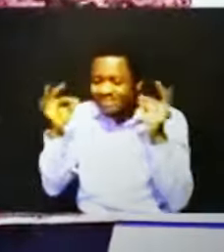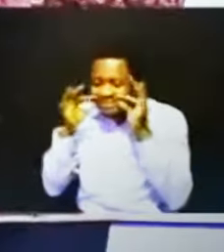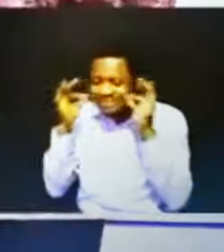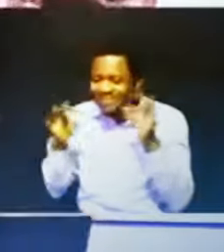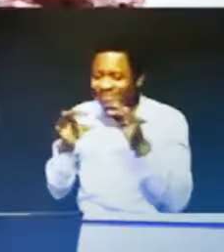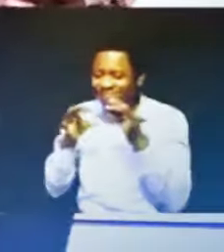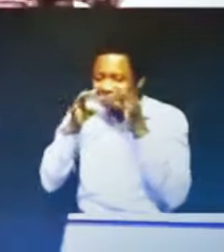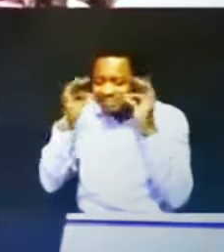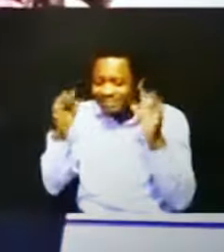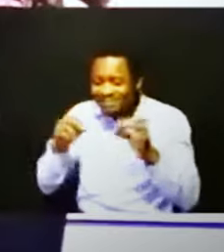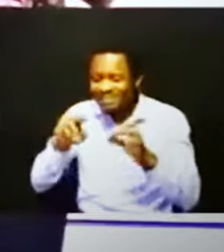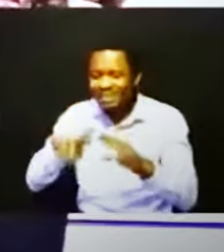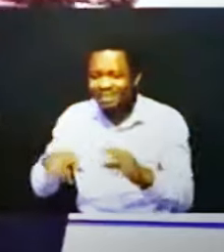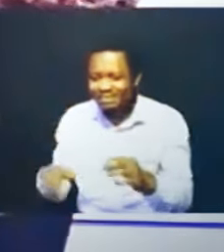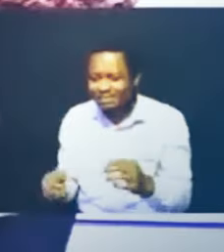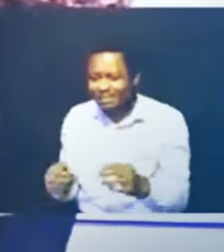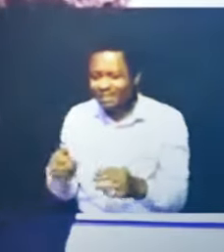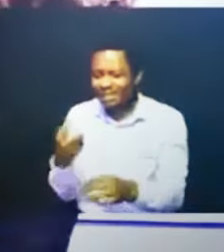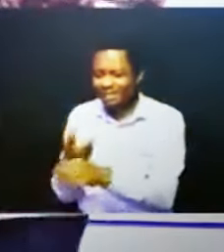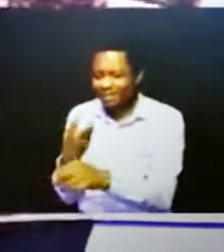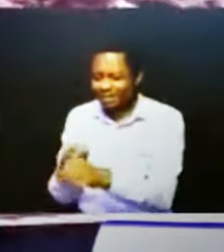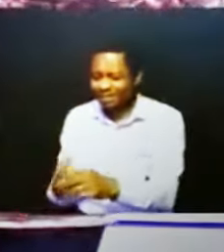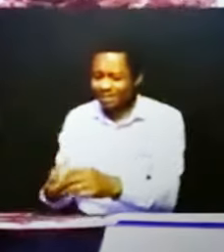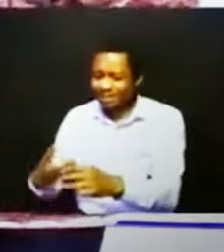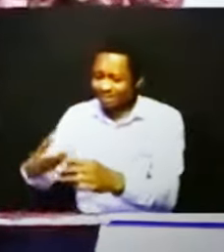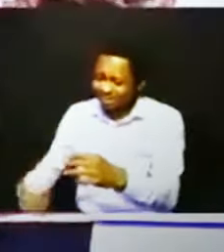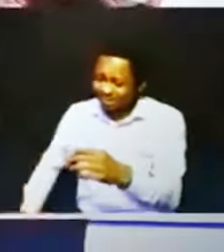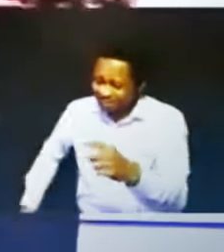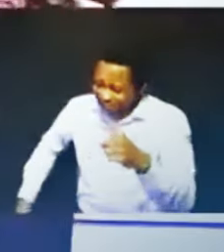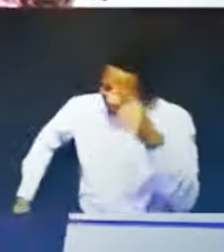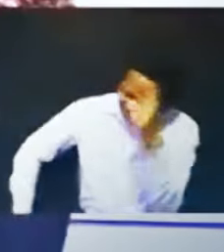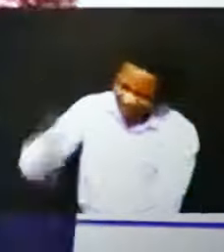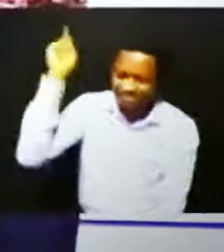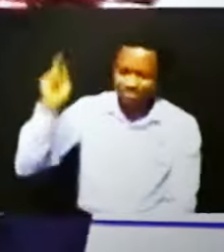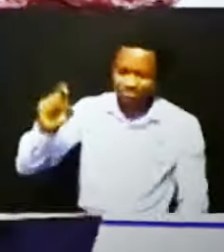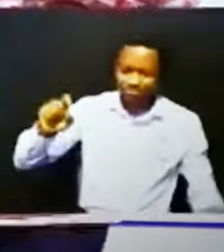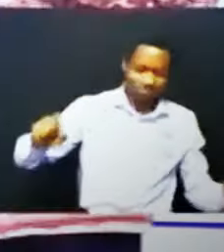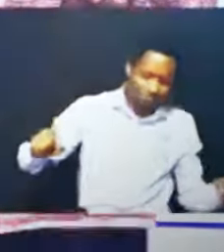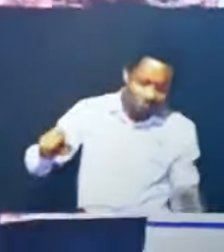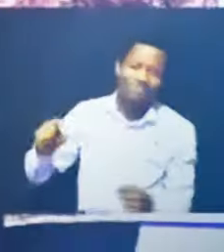of the form of Jamwa. Now somewhere to walk around. Get away from here.